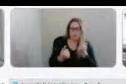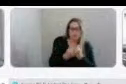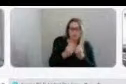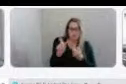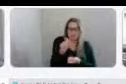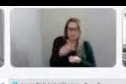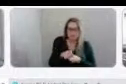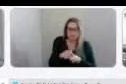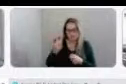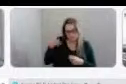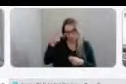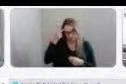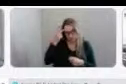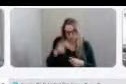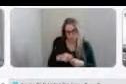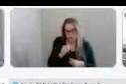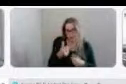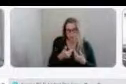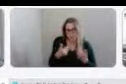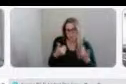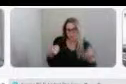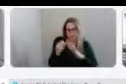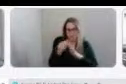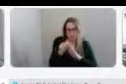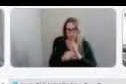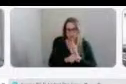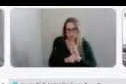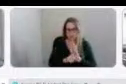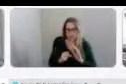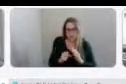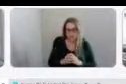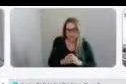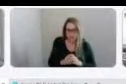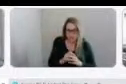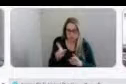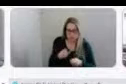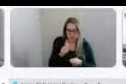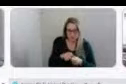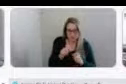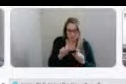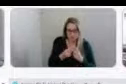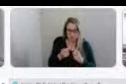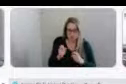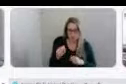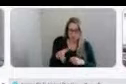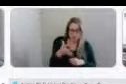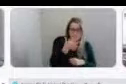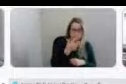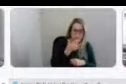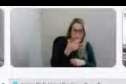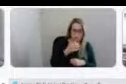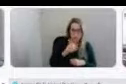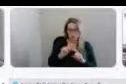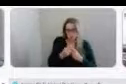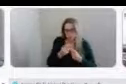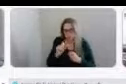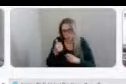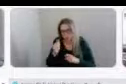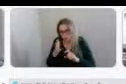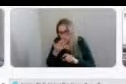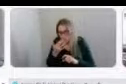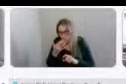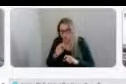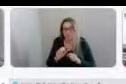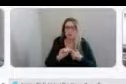districts does not mean splitting the state up into x amount of districts that are one color and x amount of districts that are another